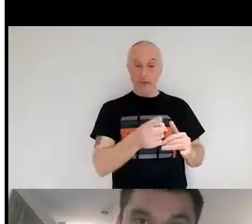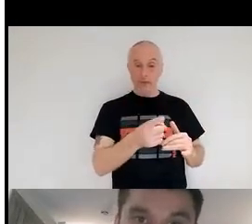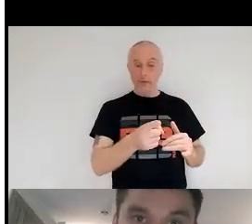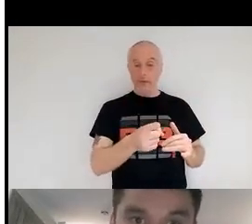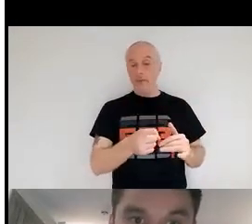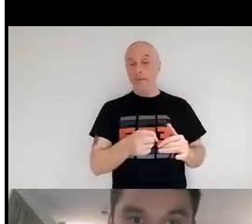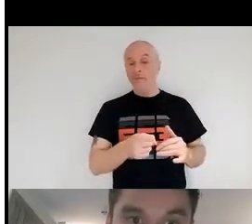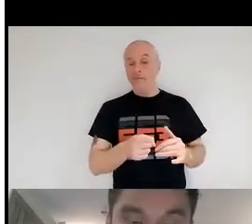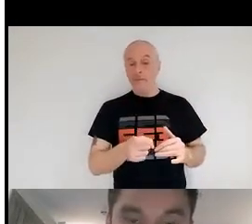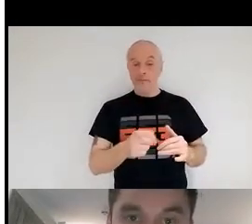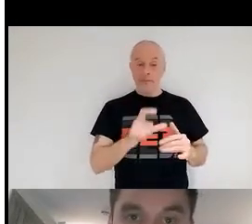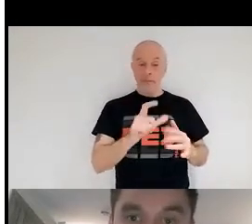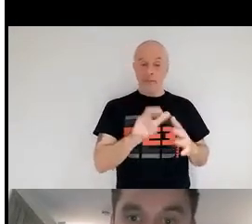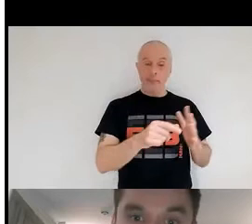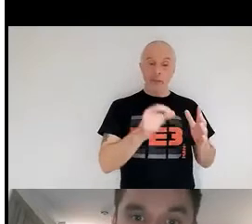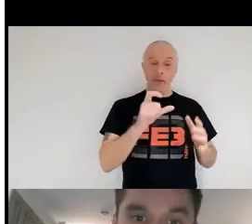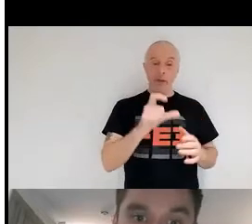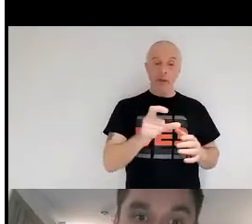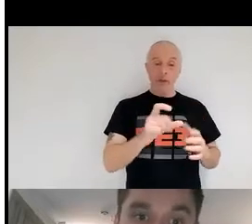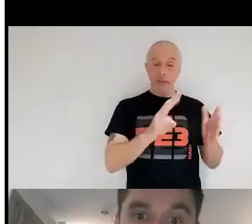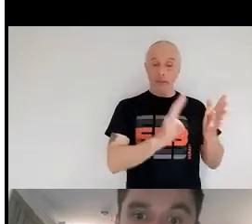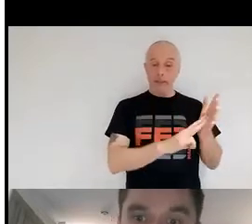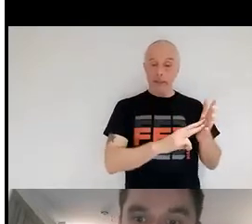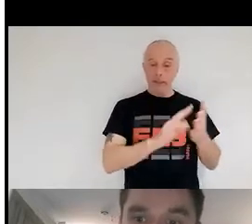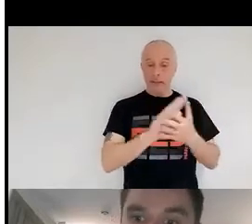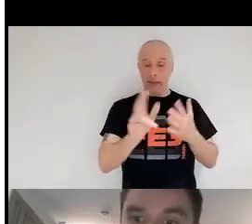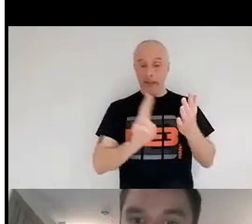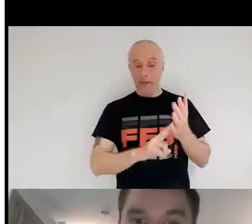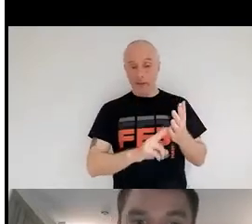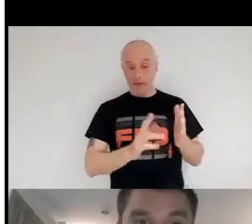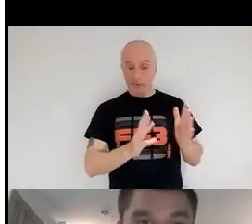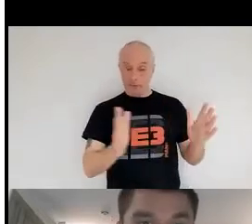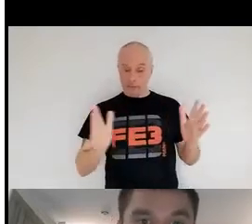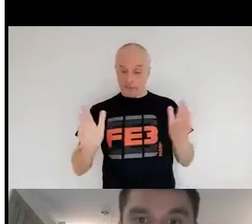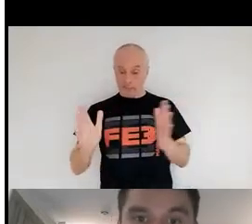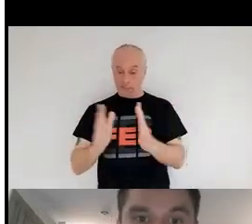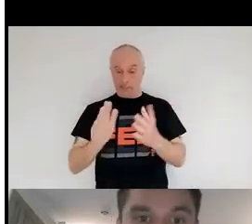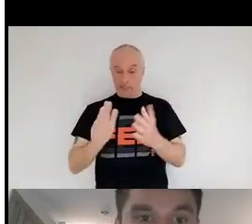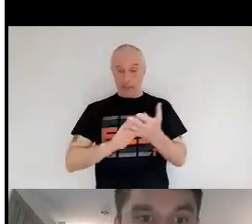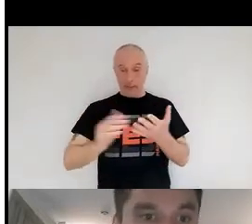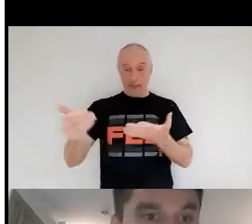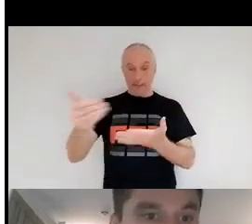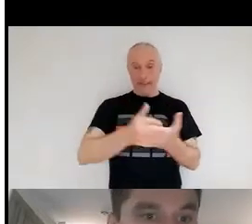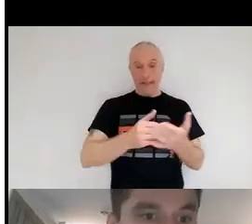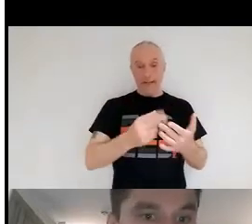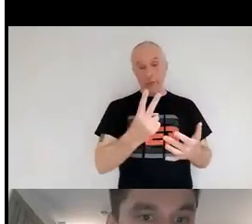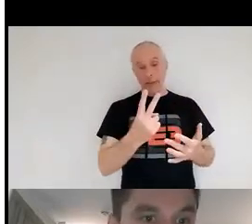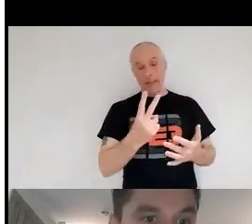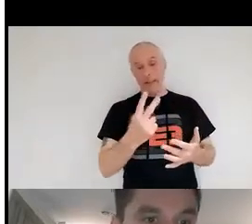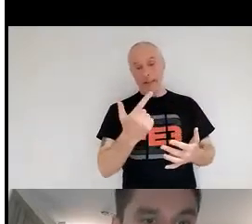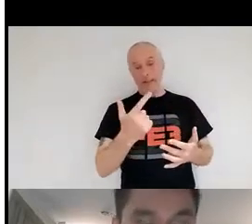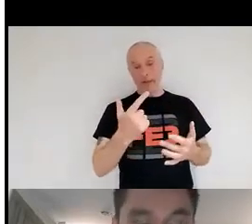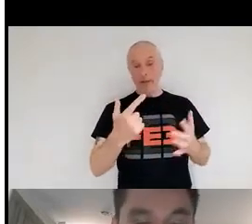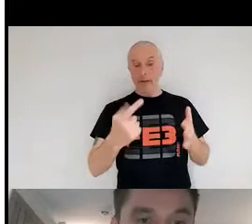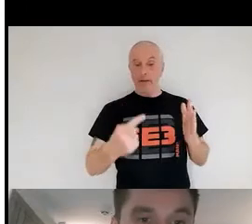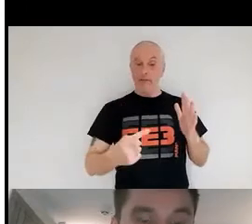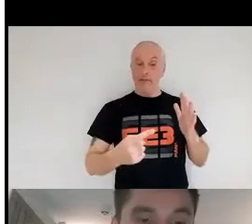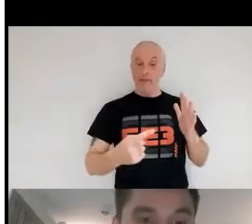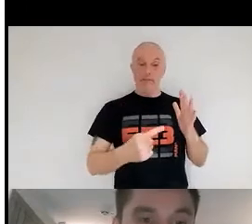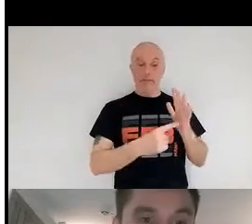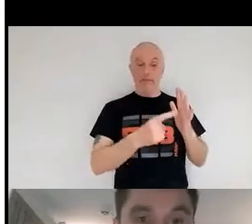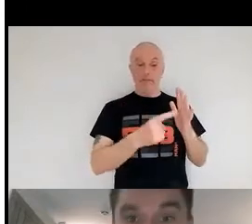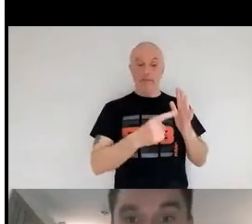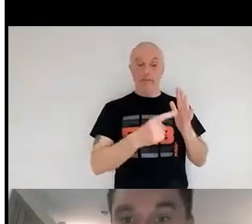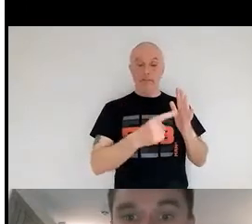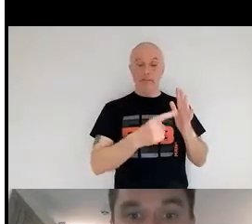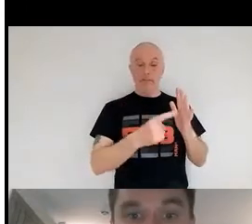over 27 tons of CO2. So you can sort of make that sound like a really big number, but actually it's